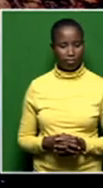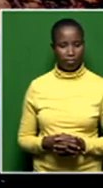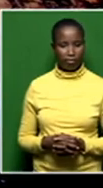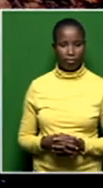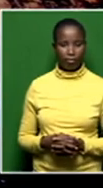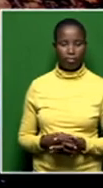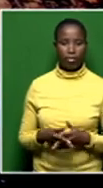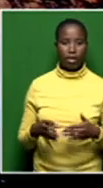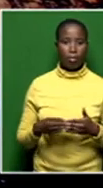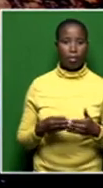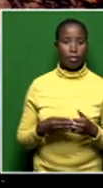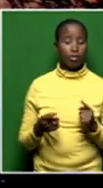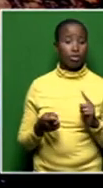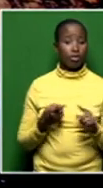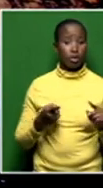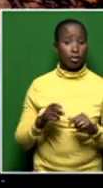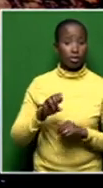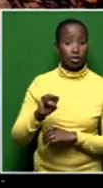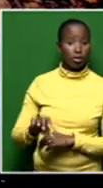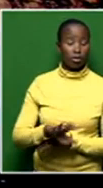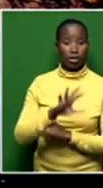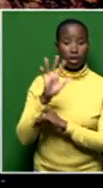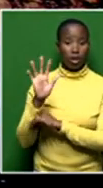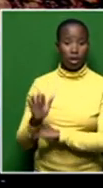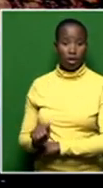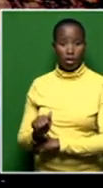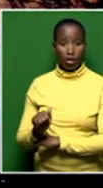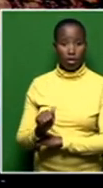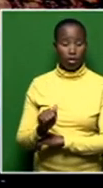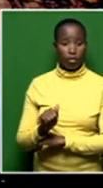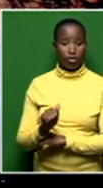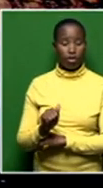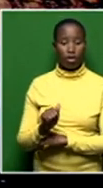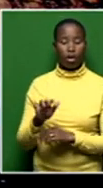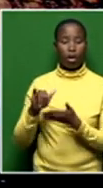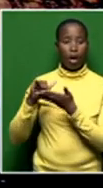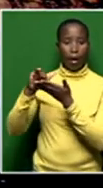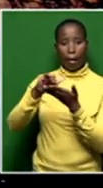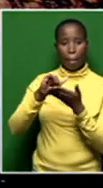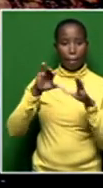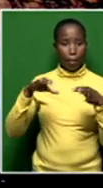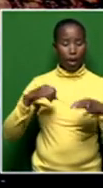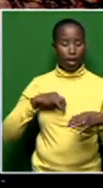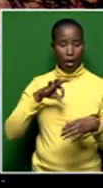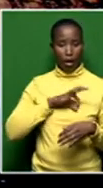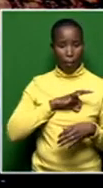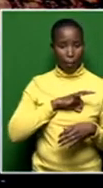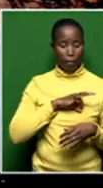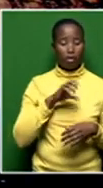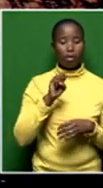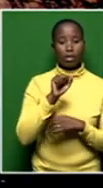Members of the South African Cabin Crew Association and the National Union of Metalworkers of South Africa at